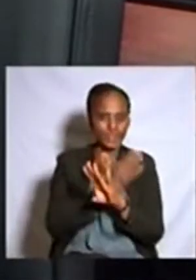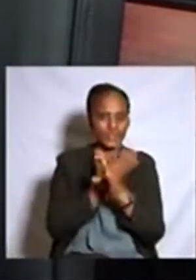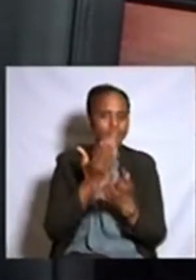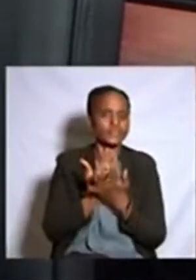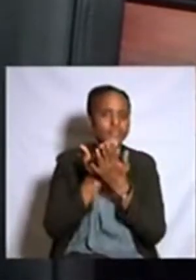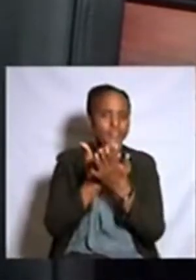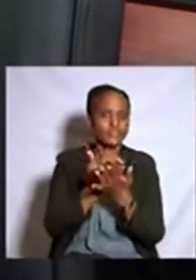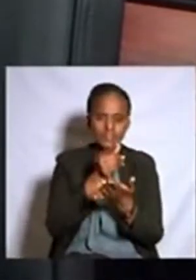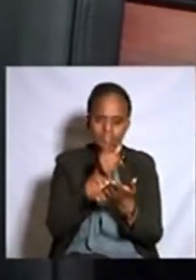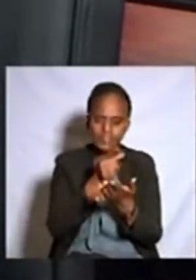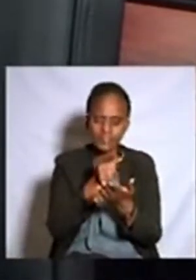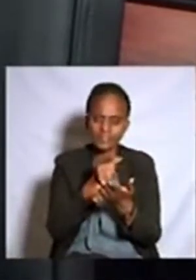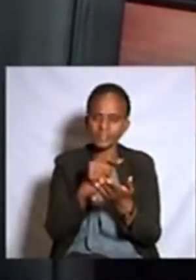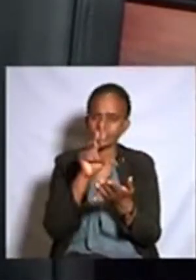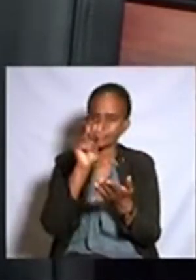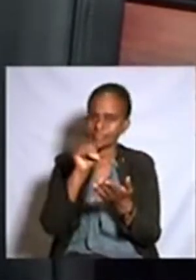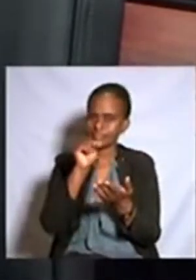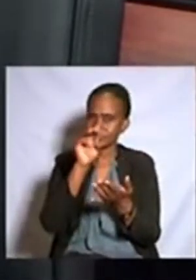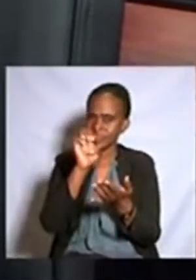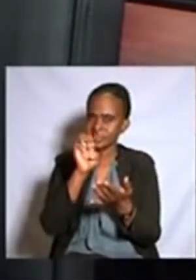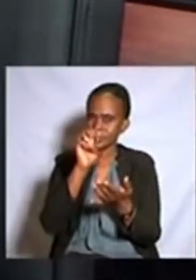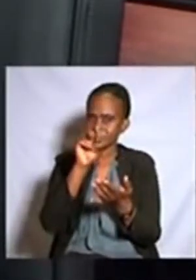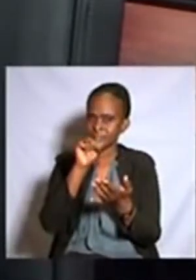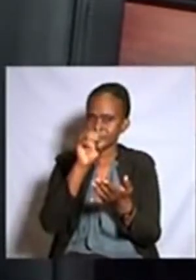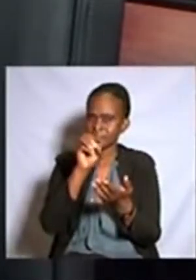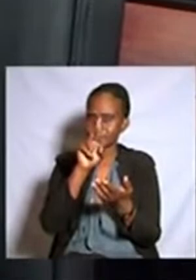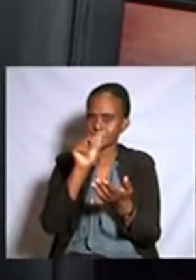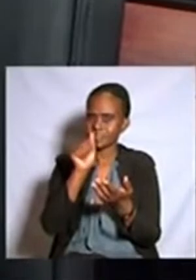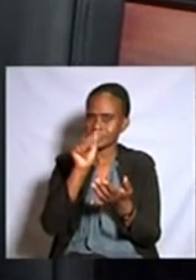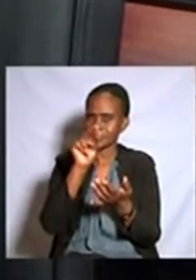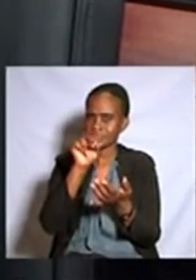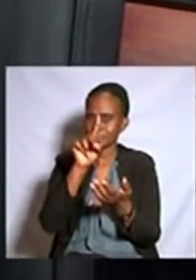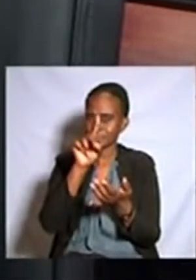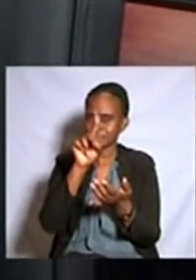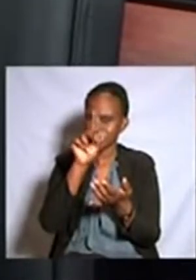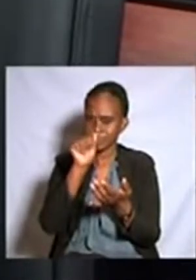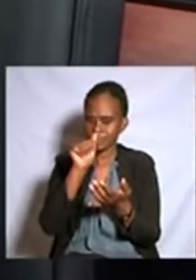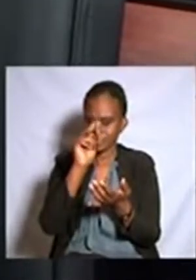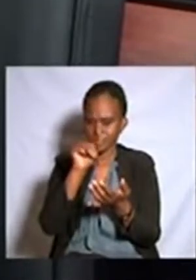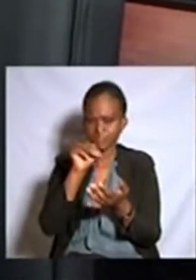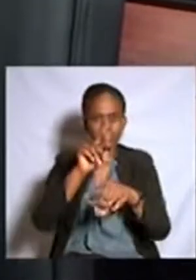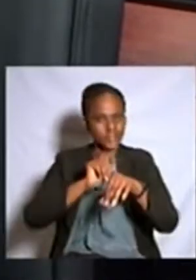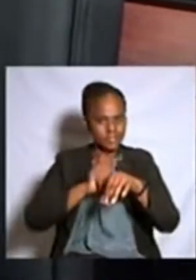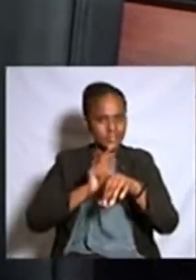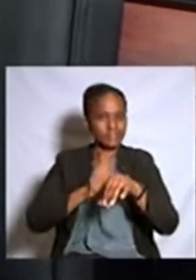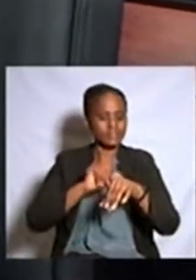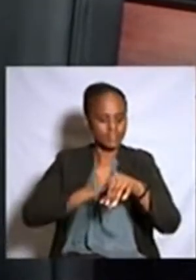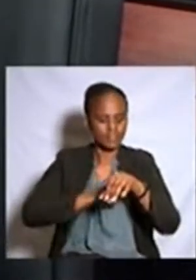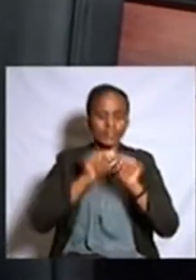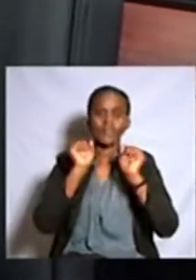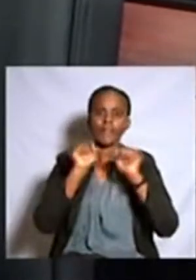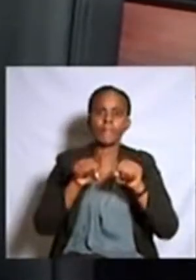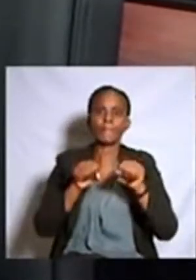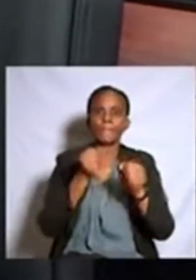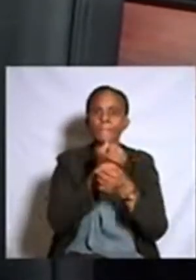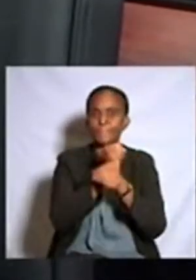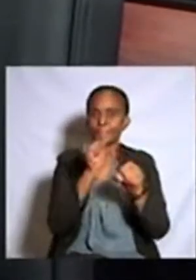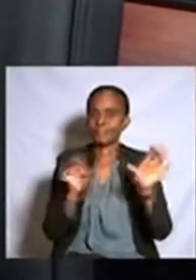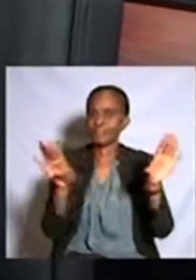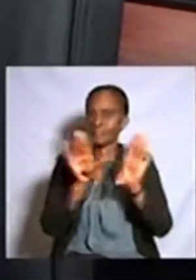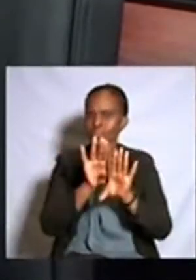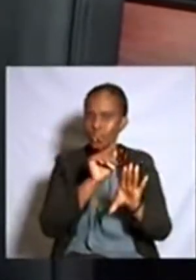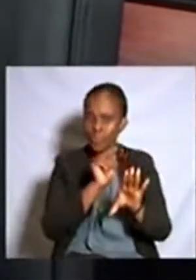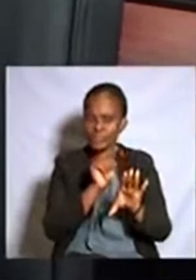of this particular memorandum. So, Chair, I think the time frame which we would give is that we would be able to close